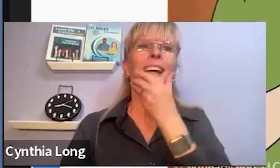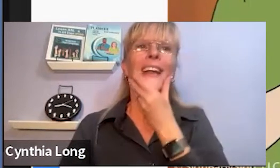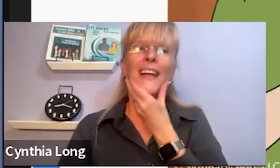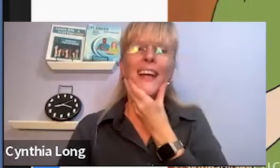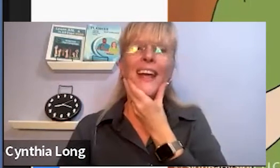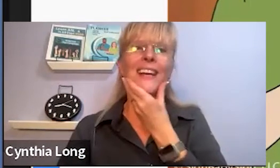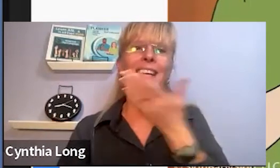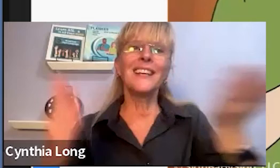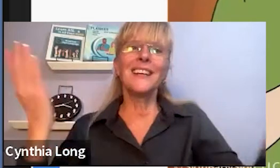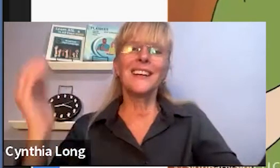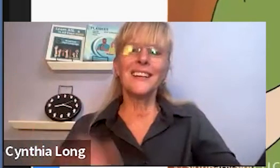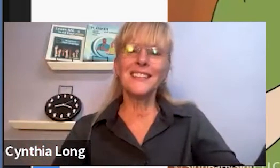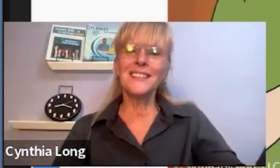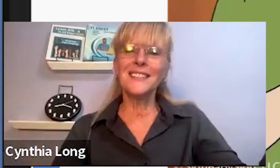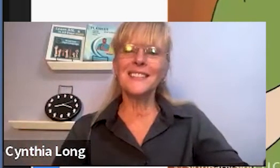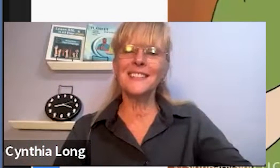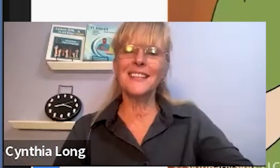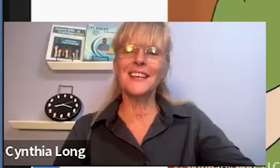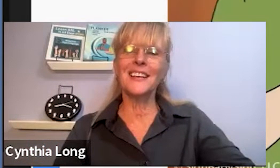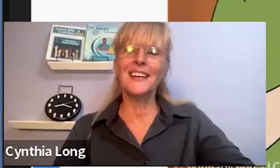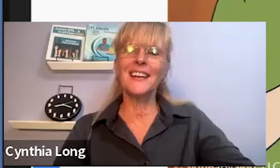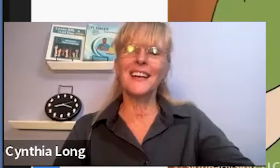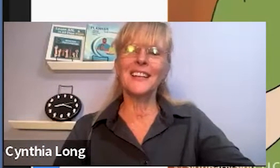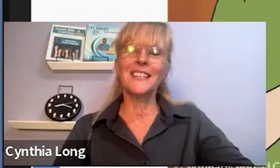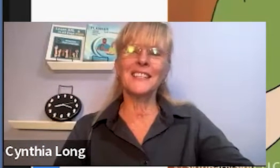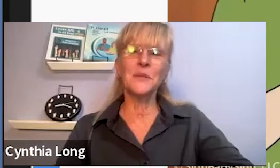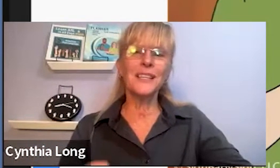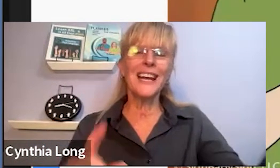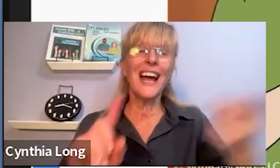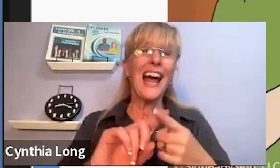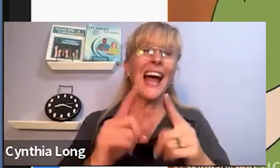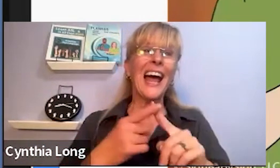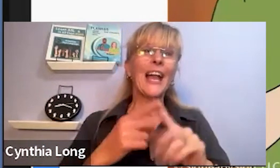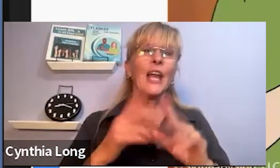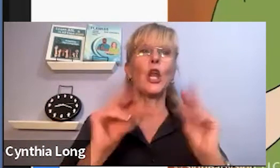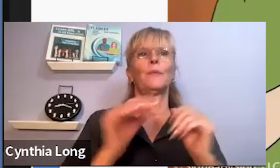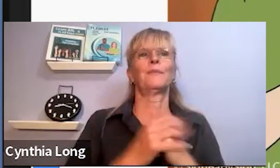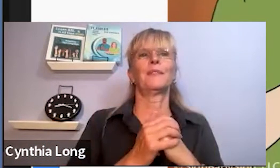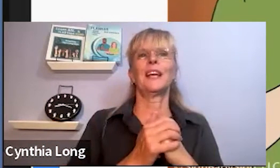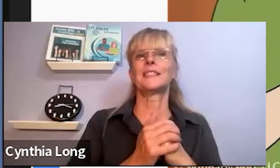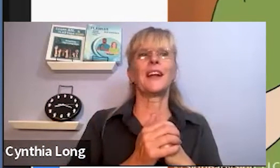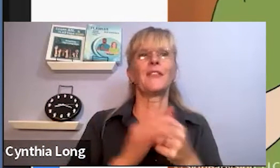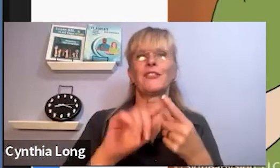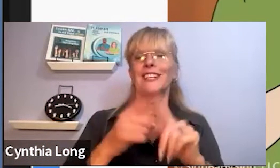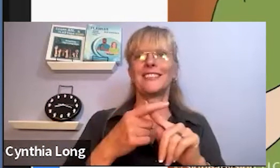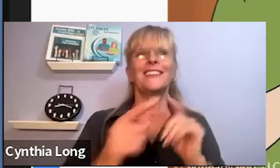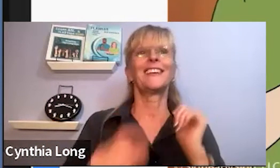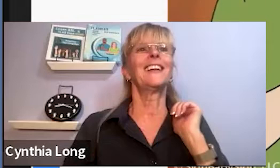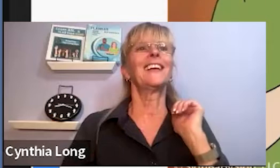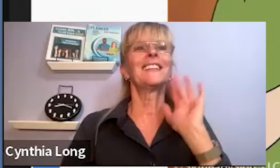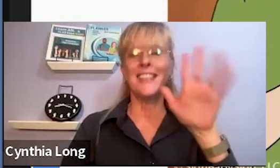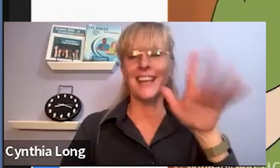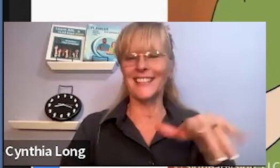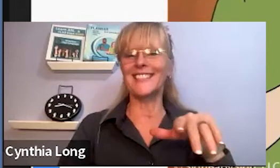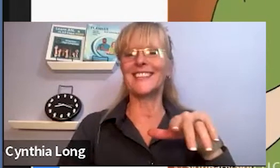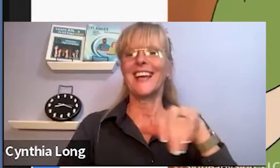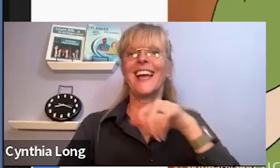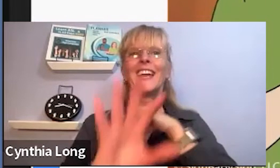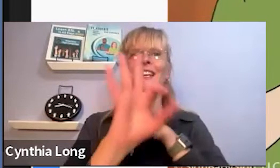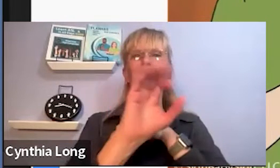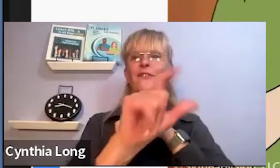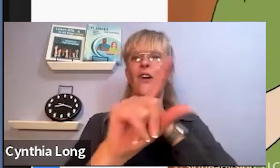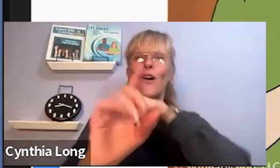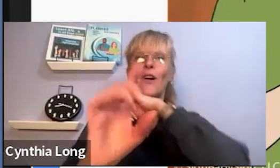All right, and it is it this? Whoops. No, it's not friend. It is,